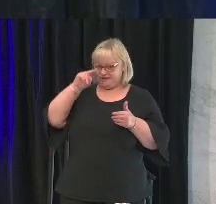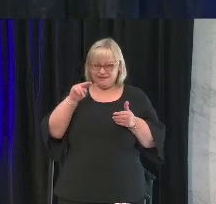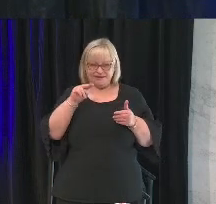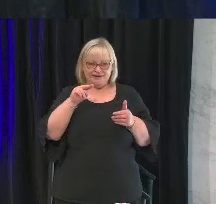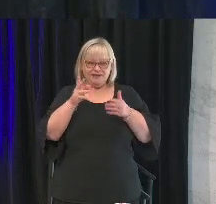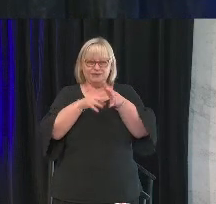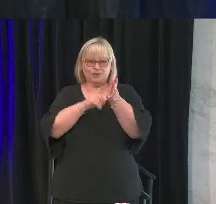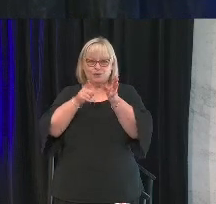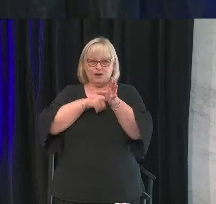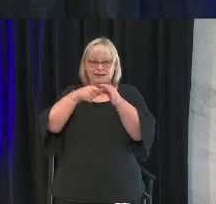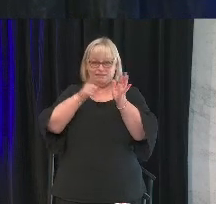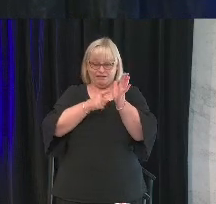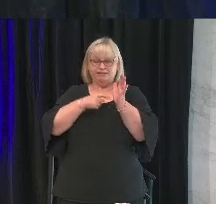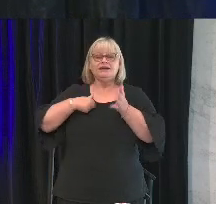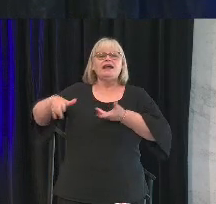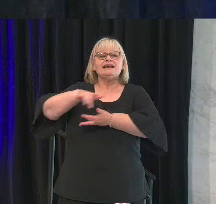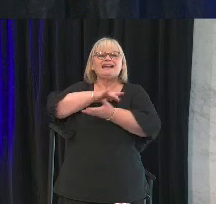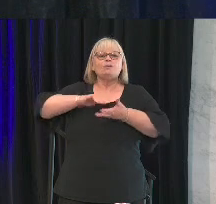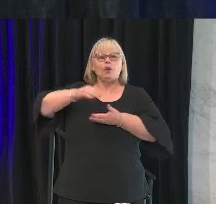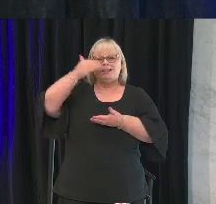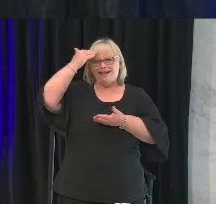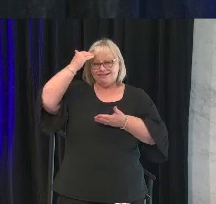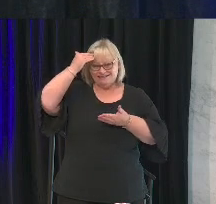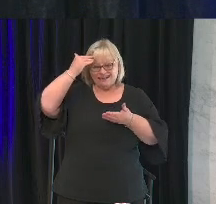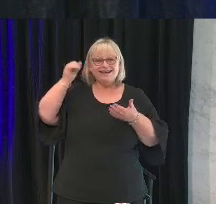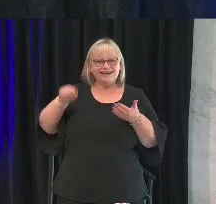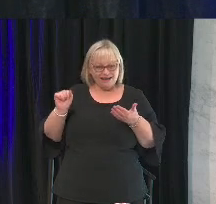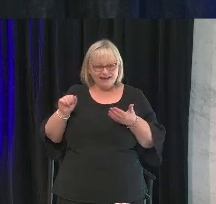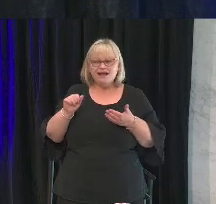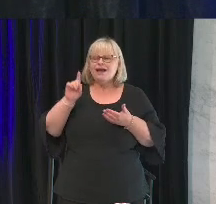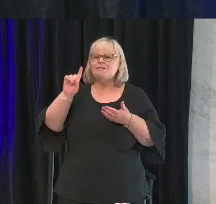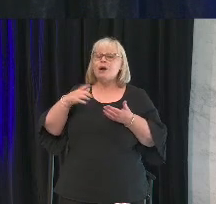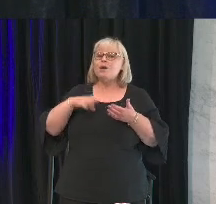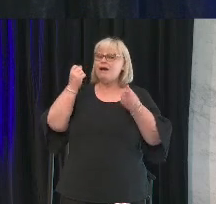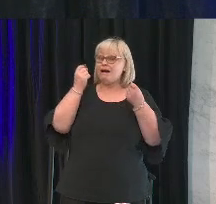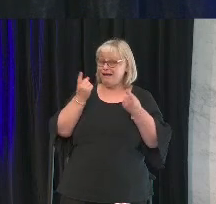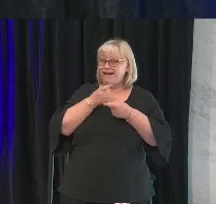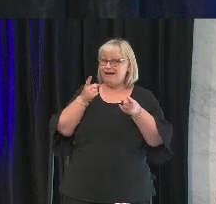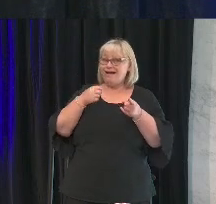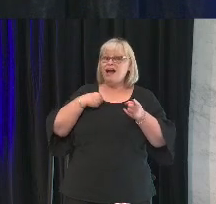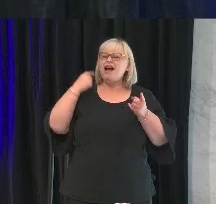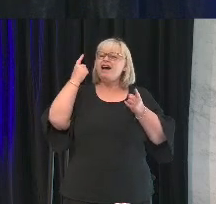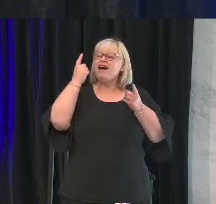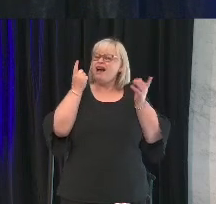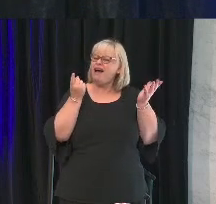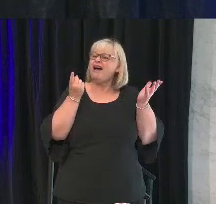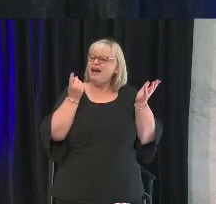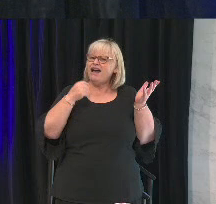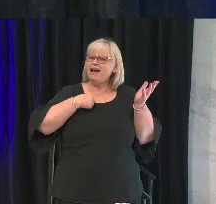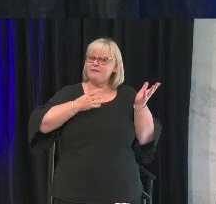as Wally Bell, Ngunnawal elder, but I also want you to understand that I consider myself to be